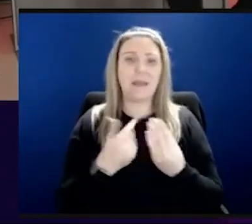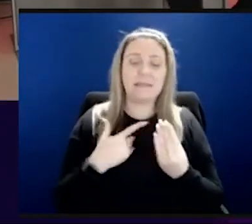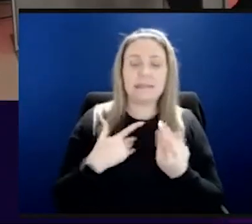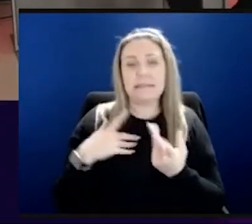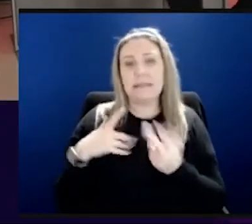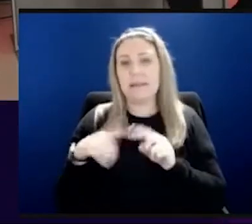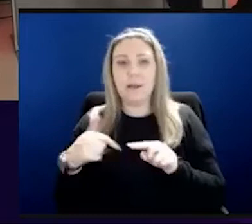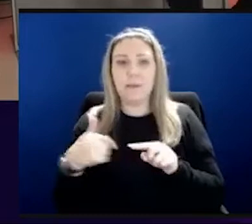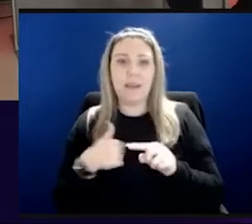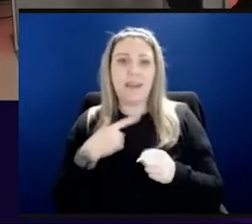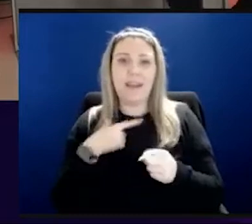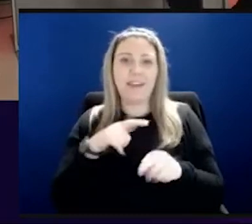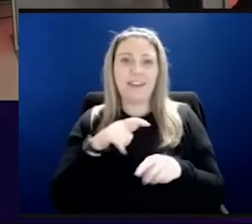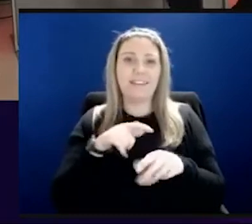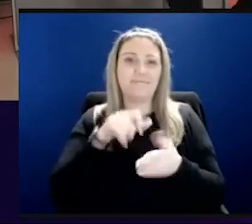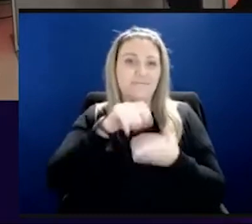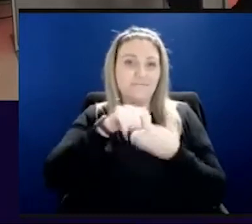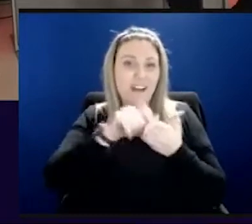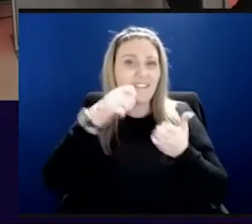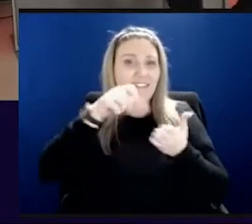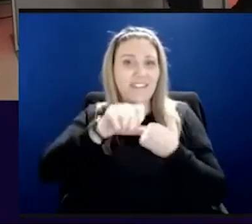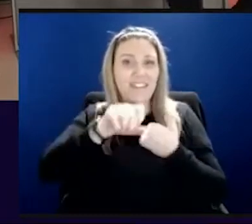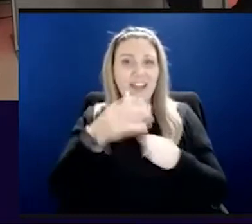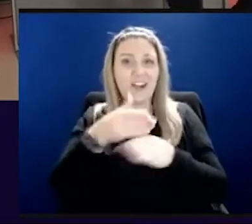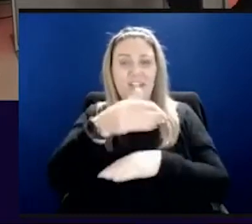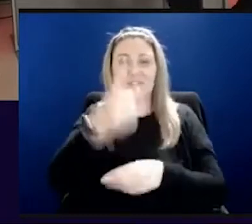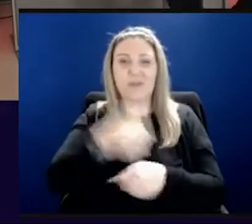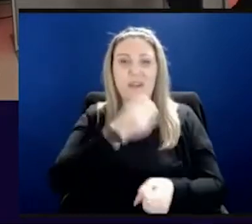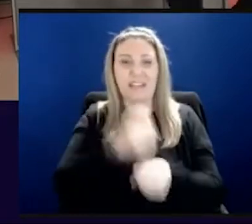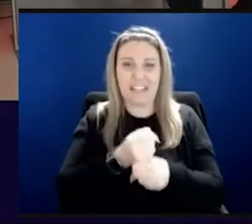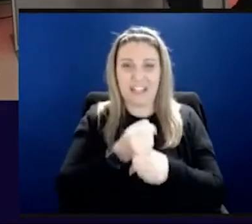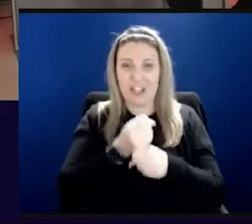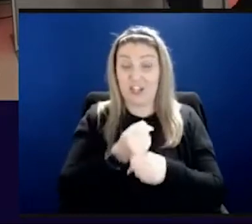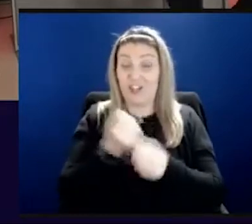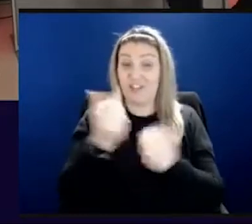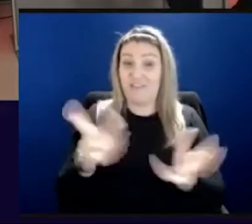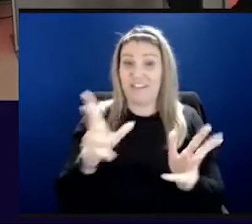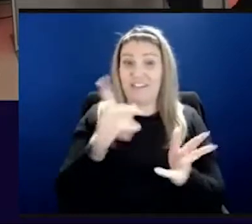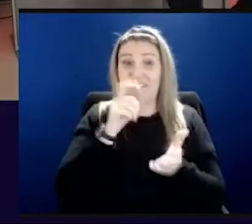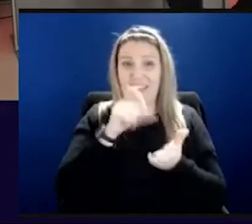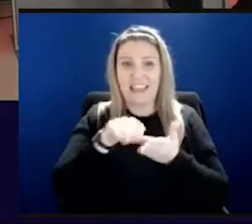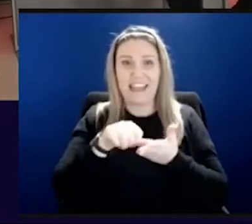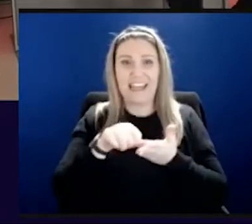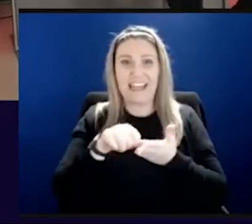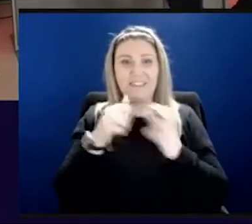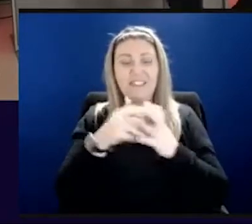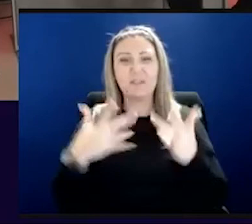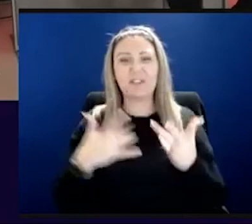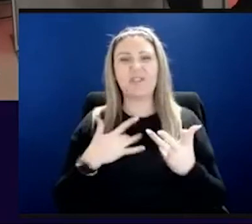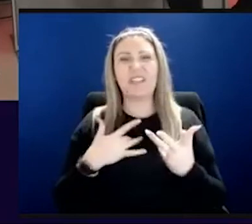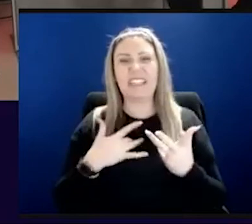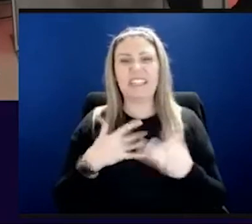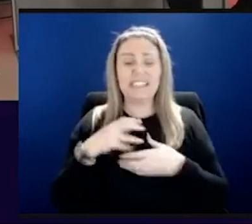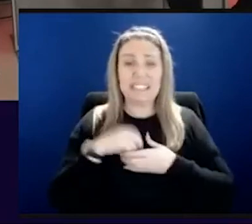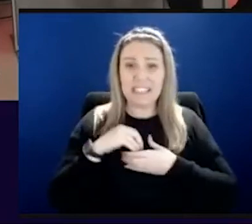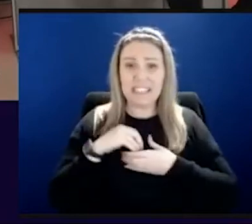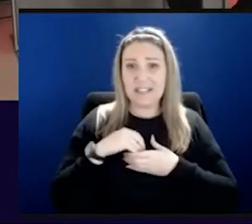letter. I get to write a letter after the year. The year's been up. I've got the letter, and I've got just so much feelings and